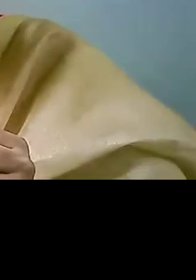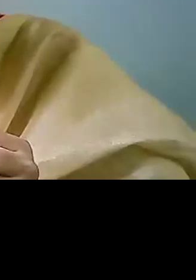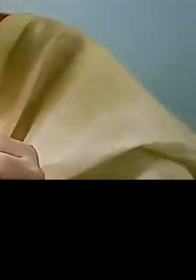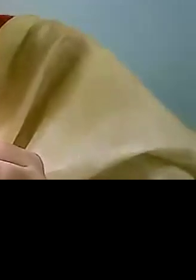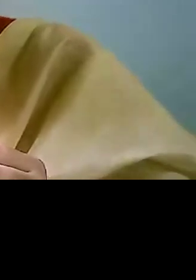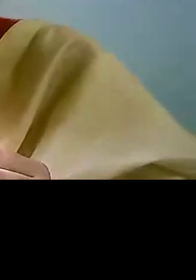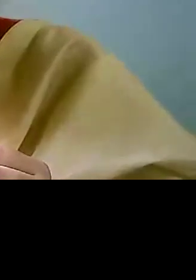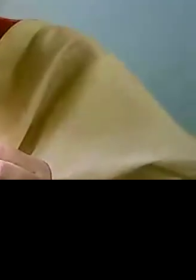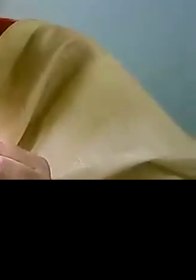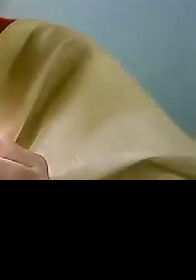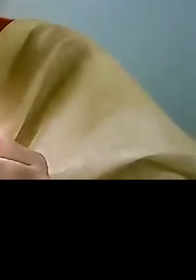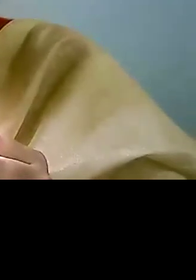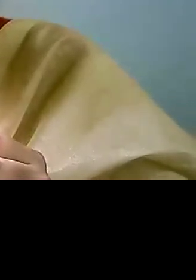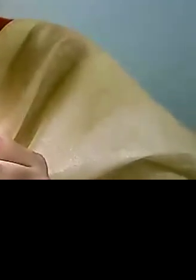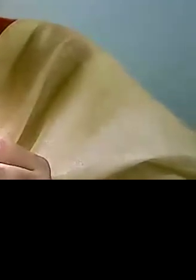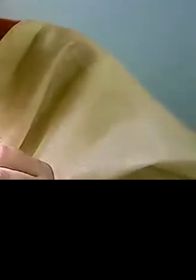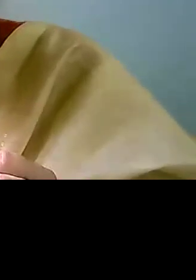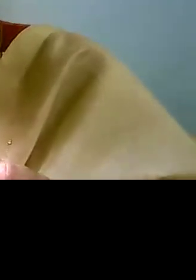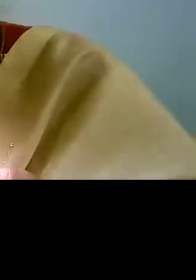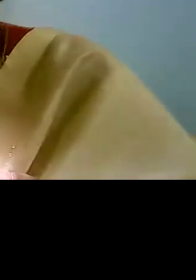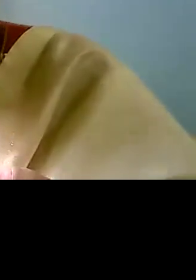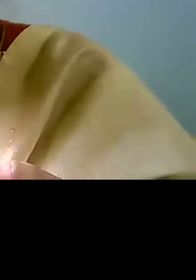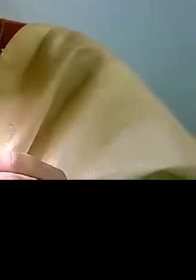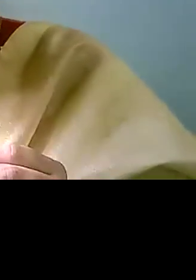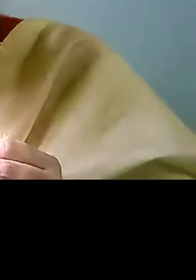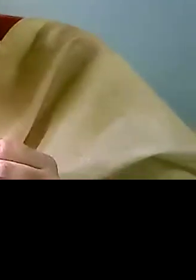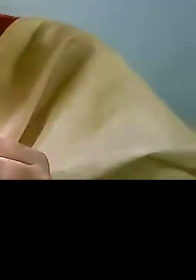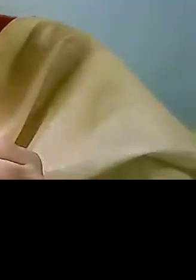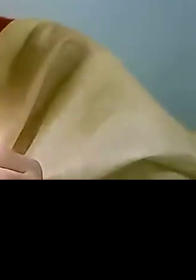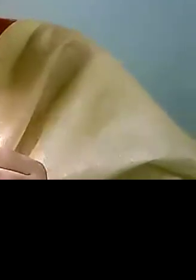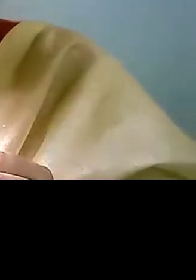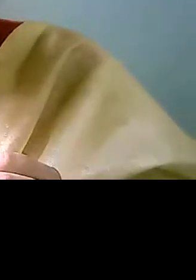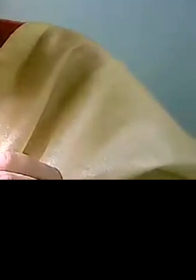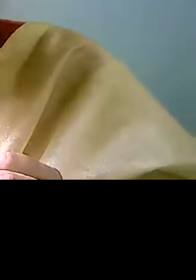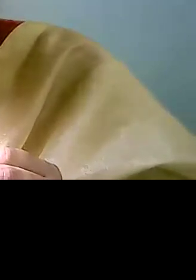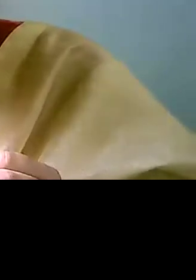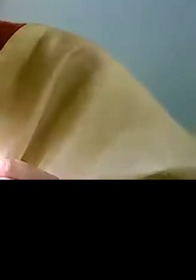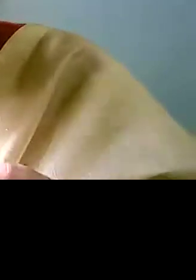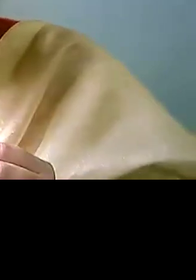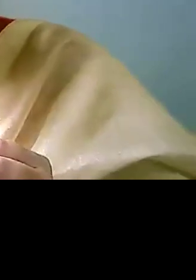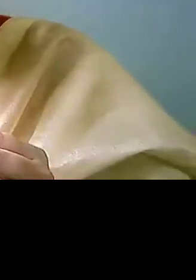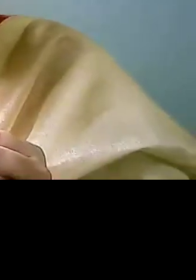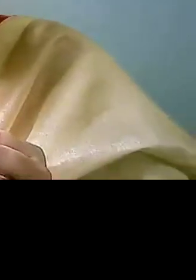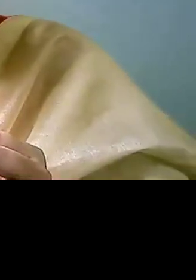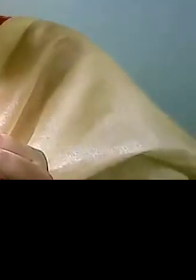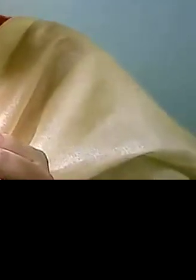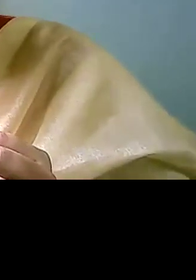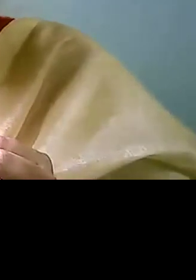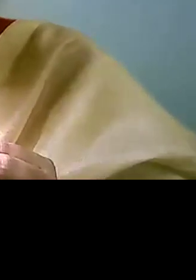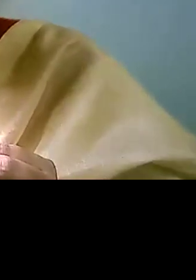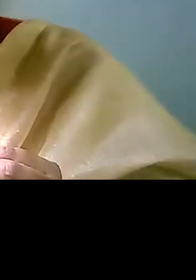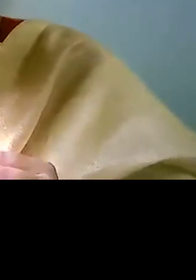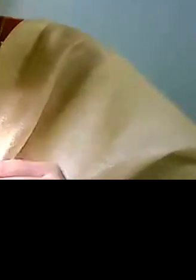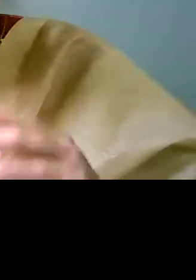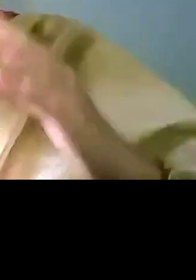ma'am. Secondly, yes, thank you, Dr. Mita Singhal, ma'am. Thank you so much for the wonderful presentation and